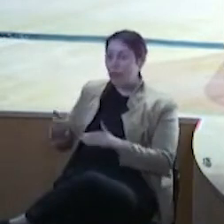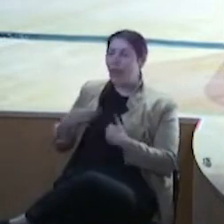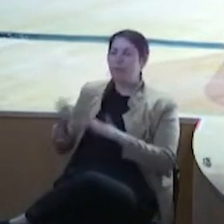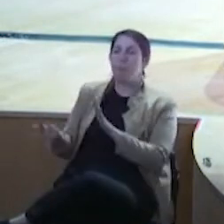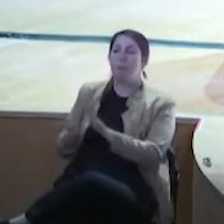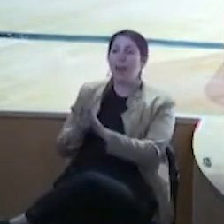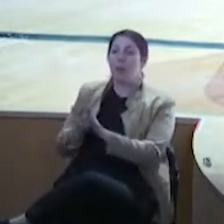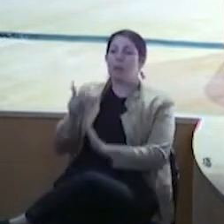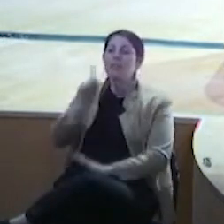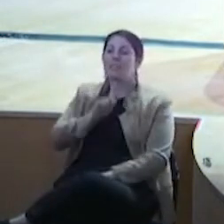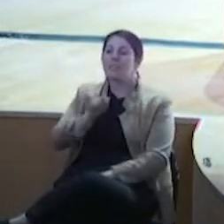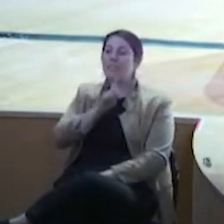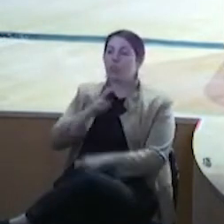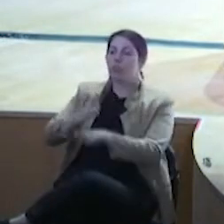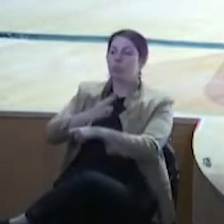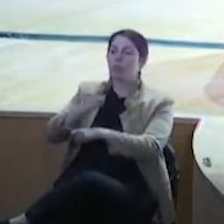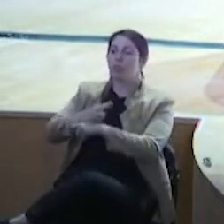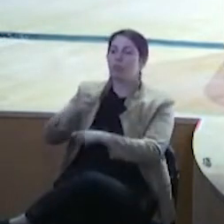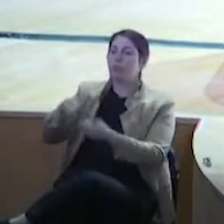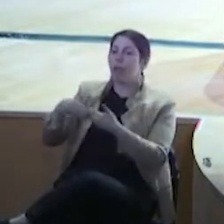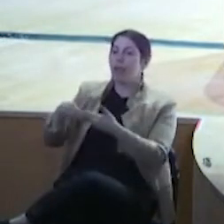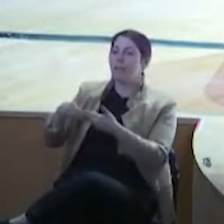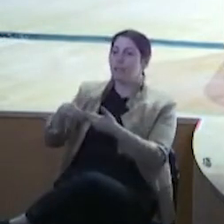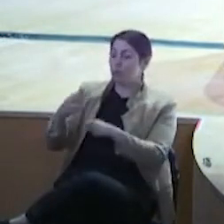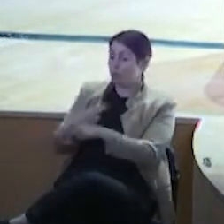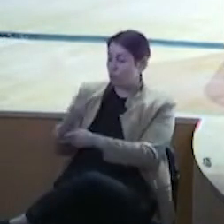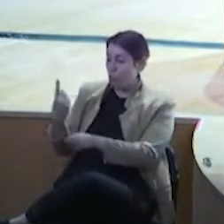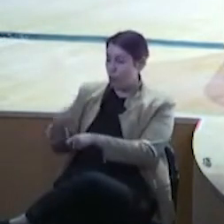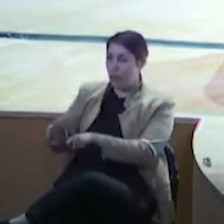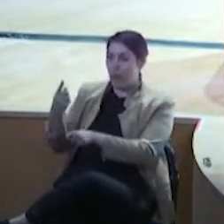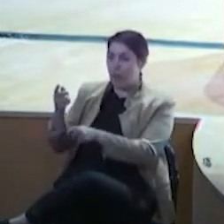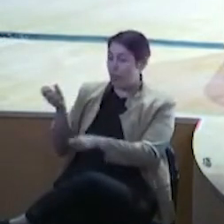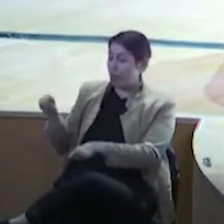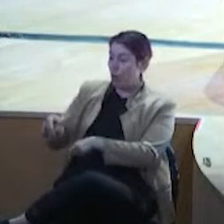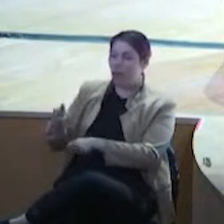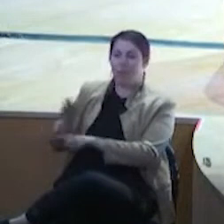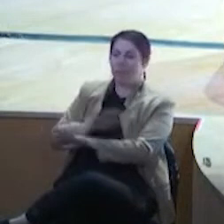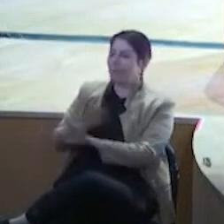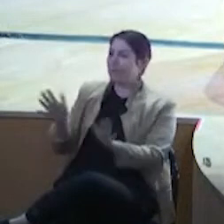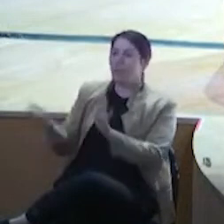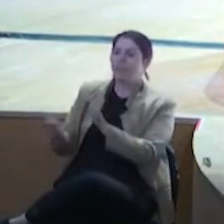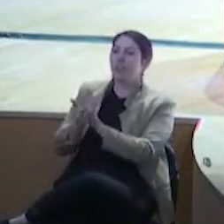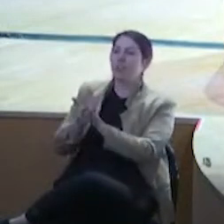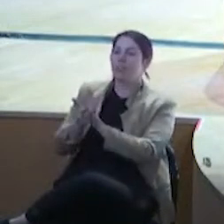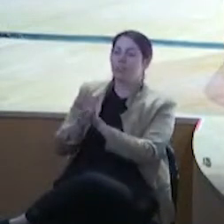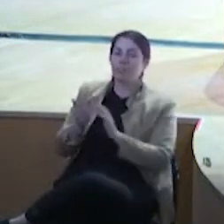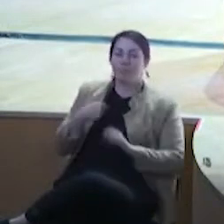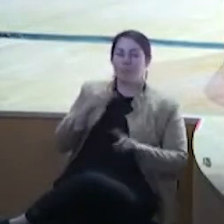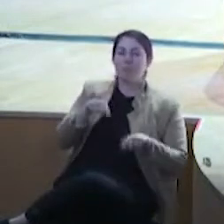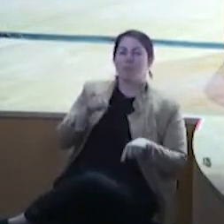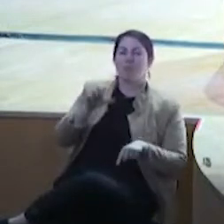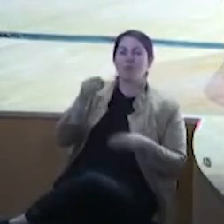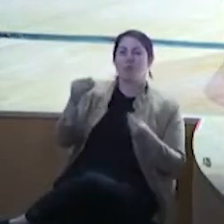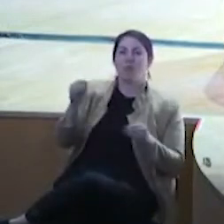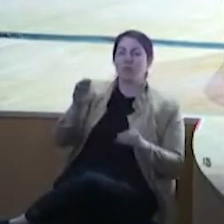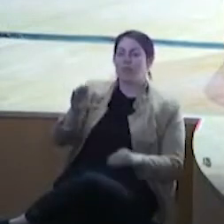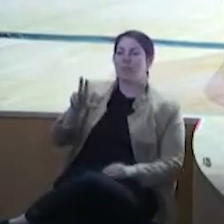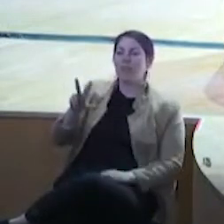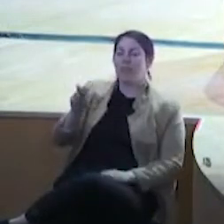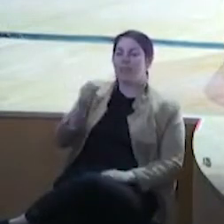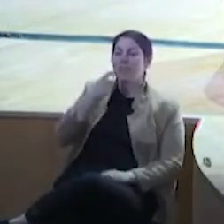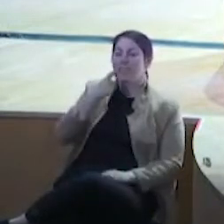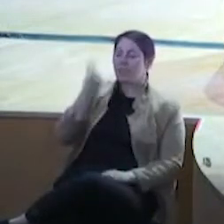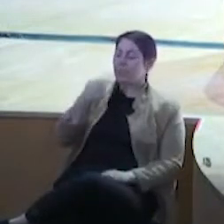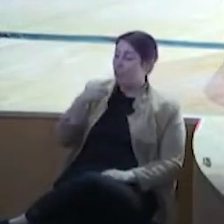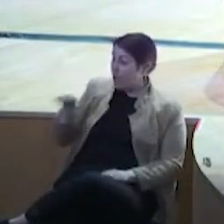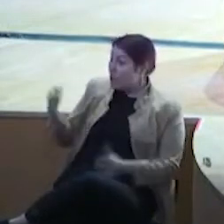on single-use plastic. I went to the CVS the other day, and the lady asked me if I